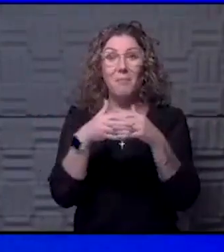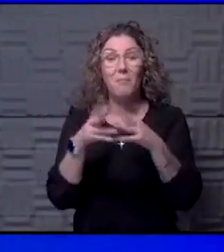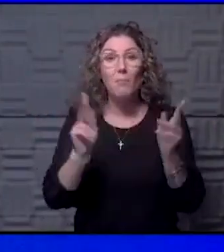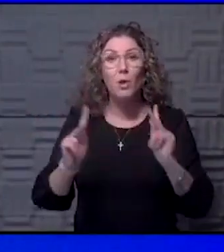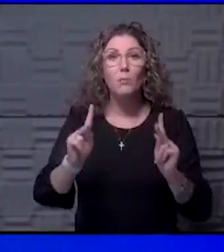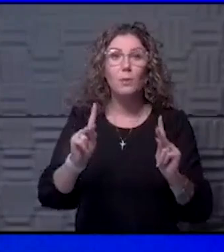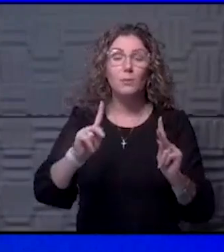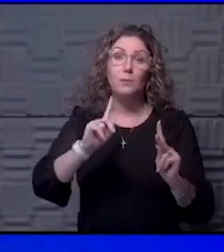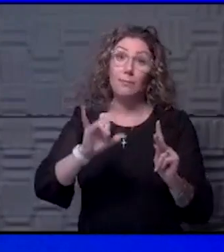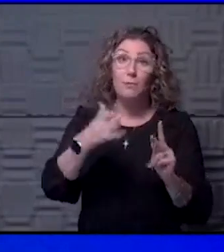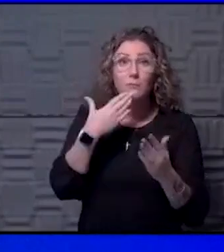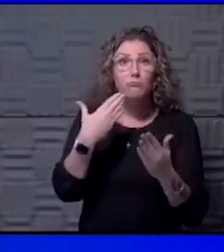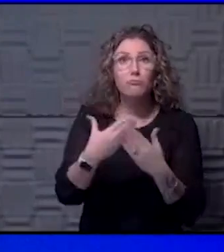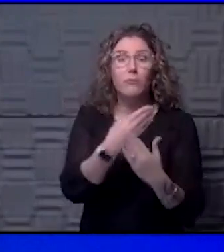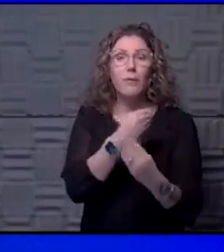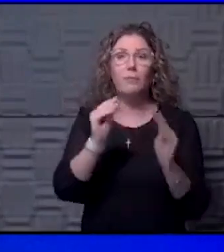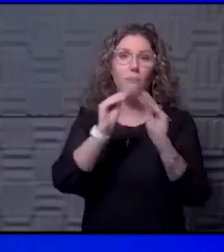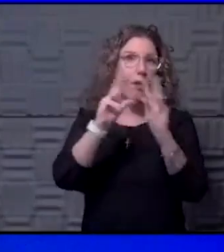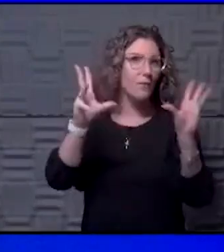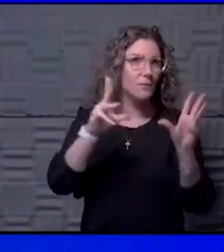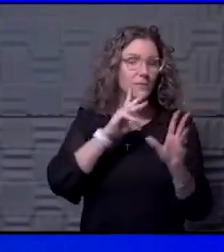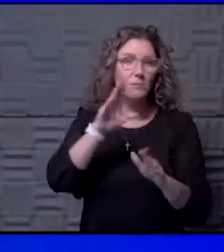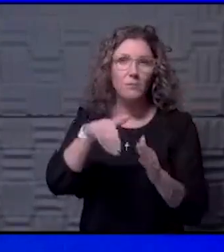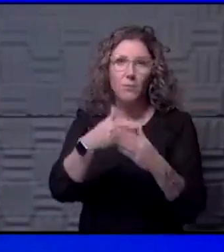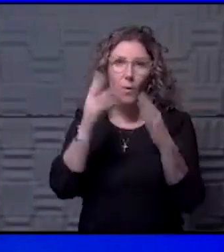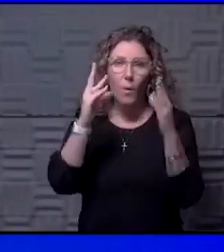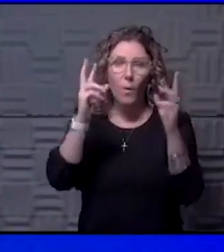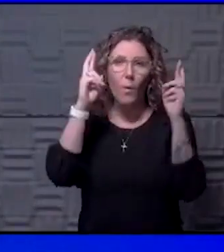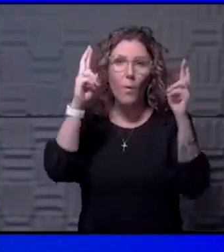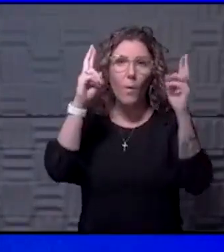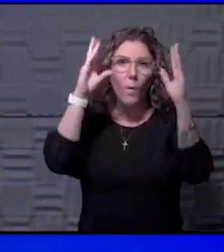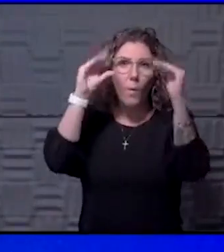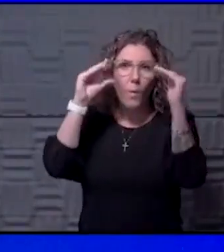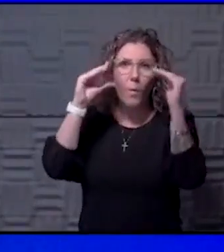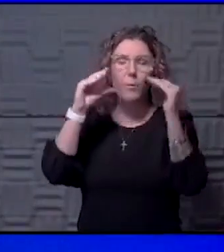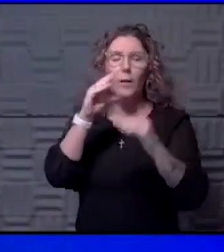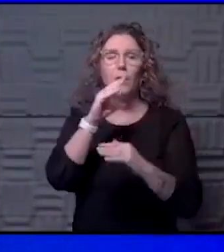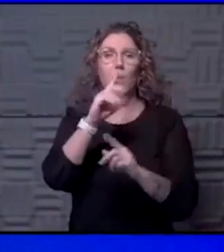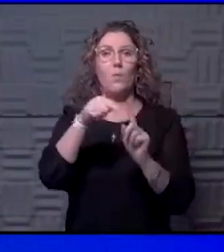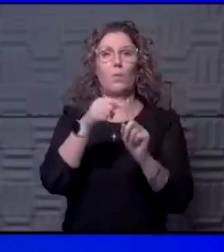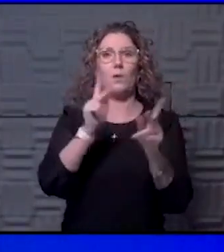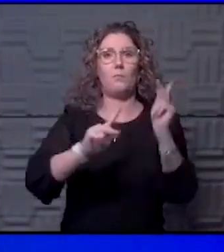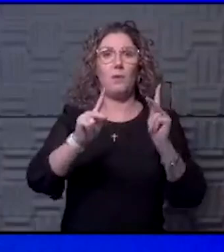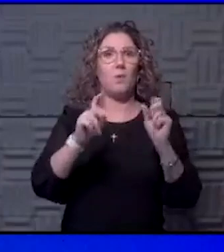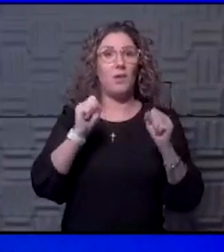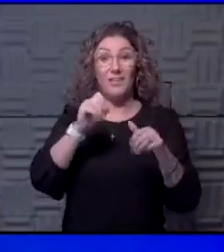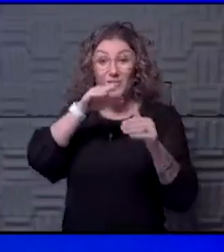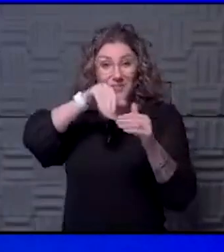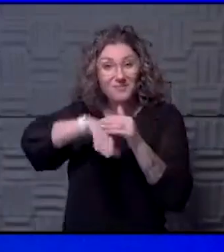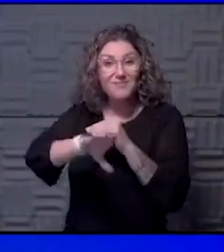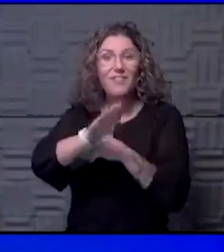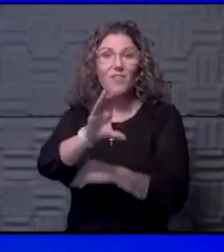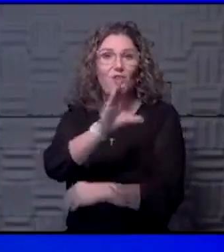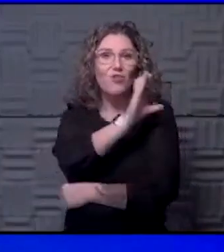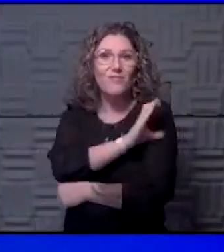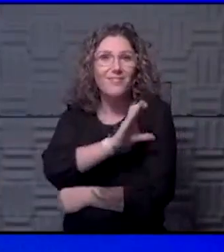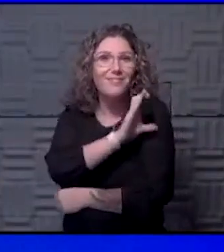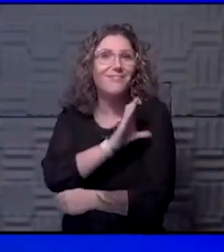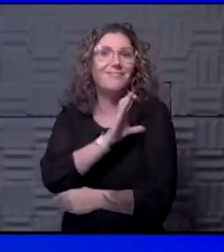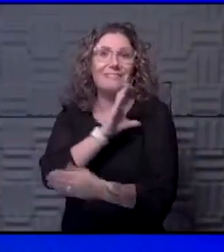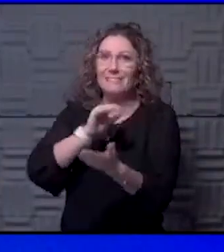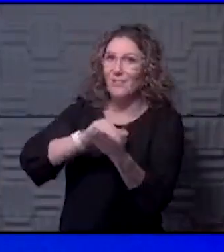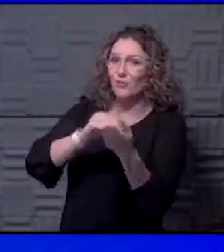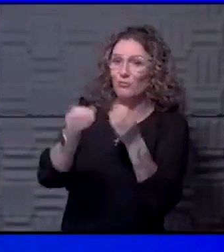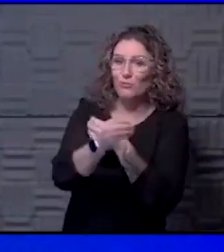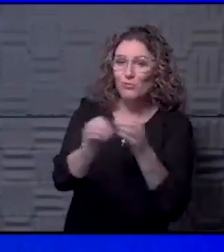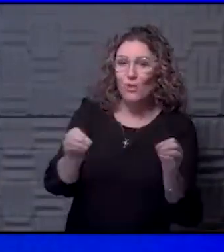going to be a good thing. And obviously we are all hoping and waiting for that when people can just walk into their clinician's office